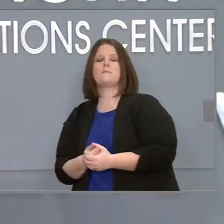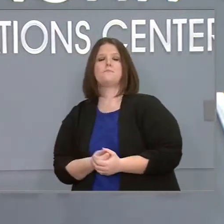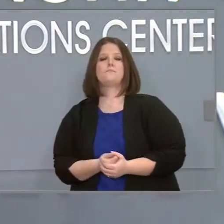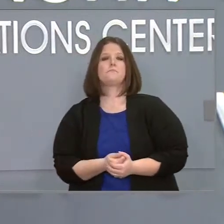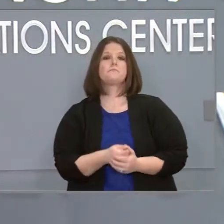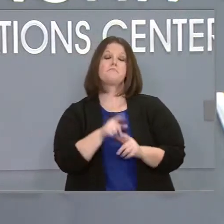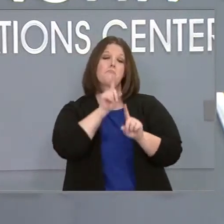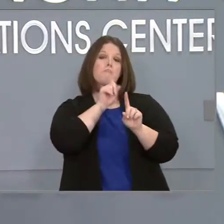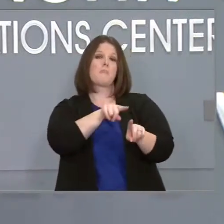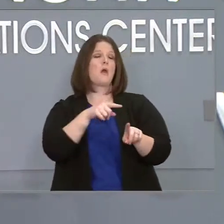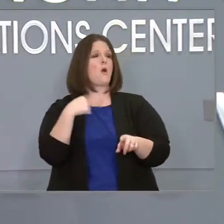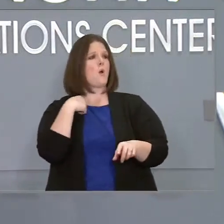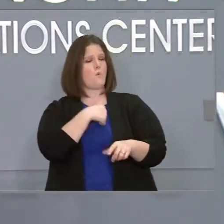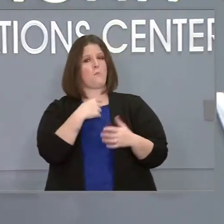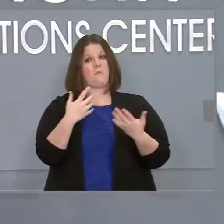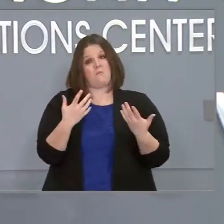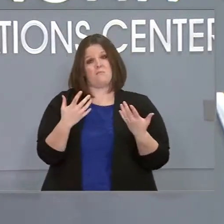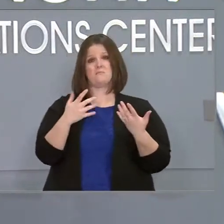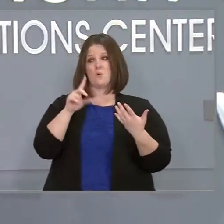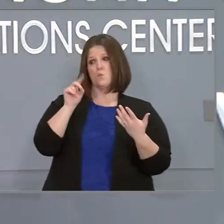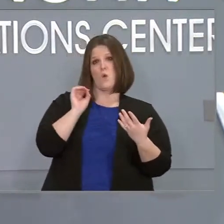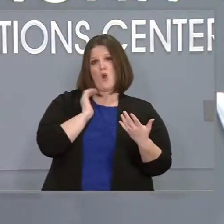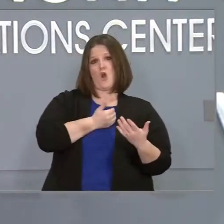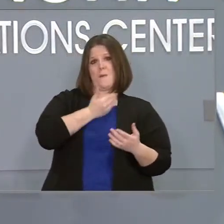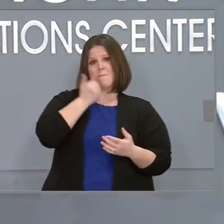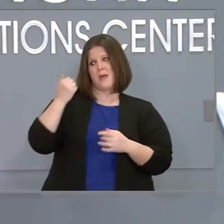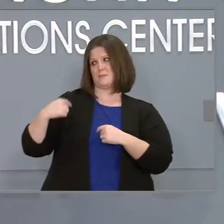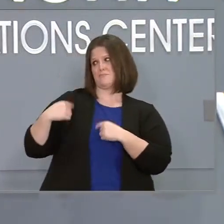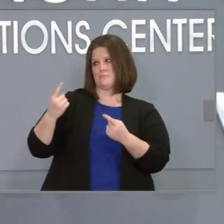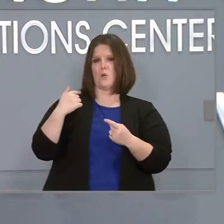the information that we've had, and we've done a good job of that.